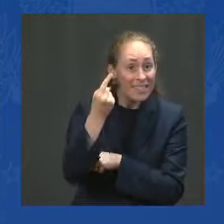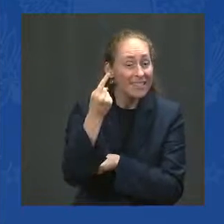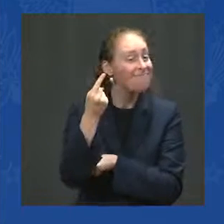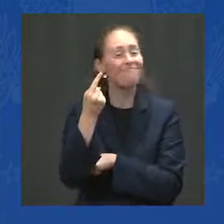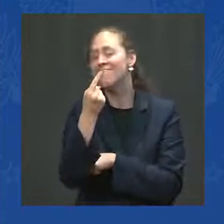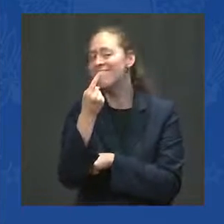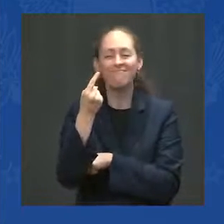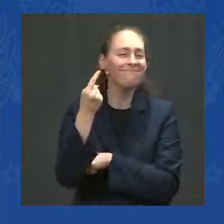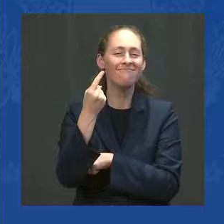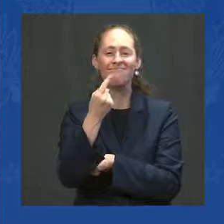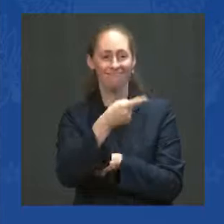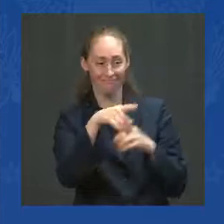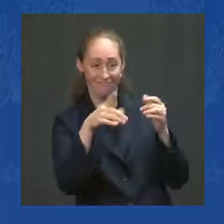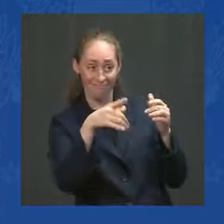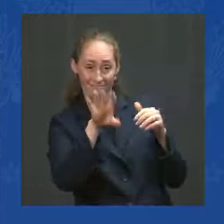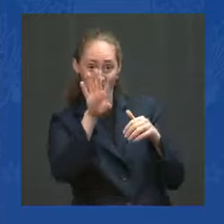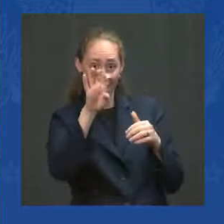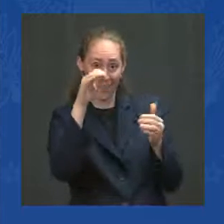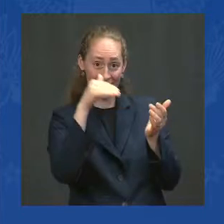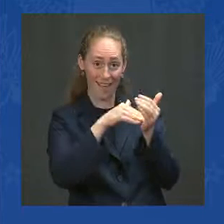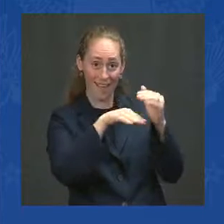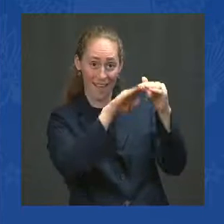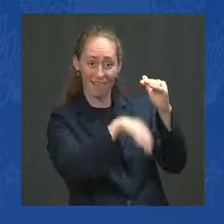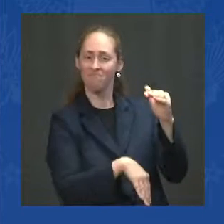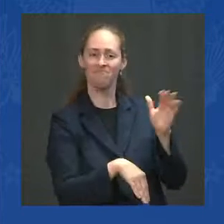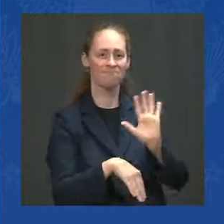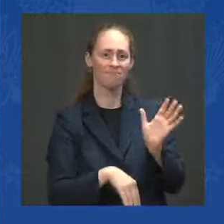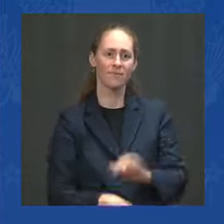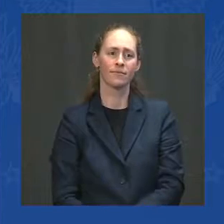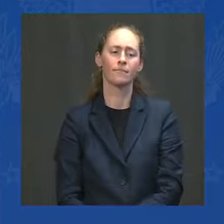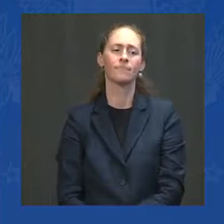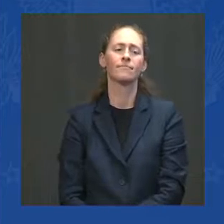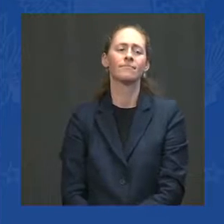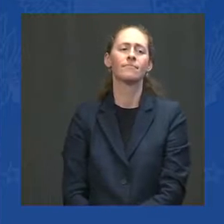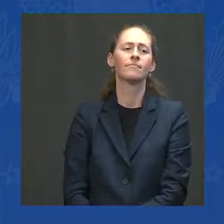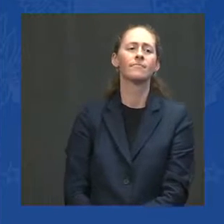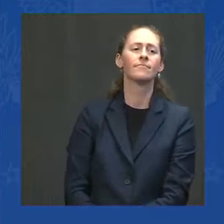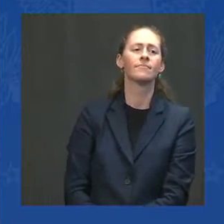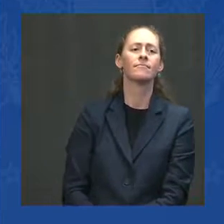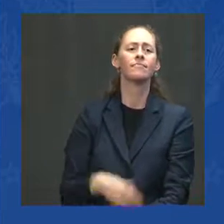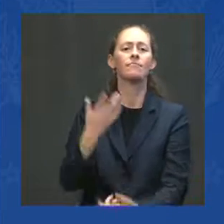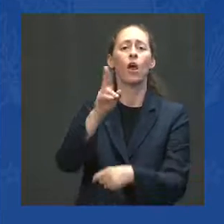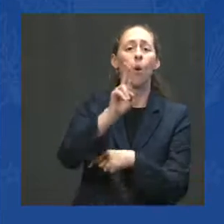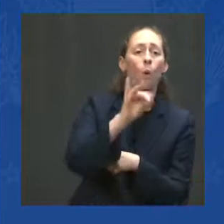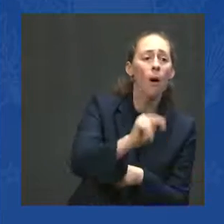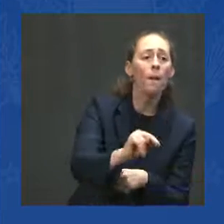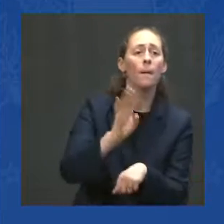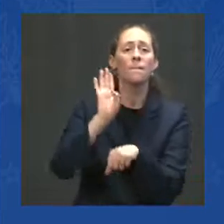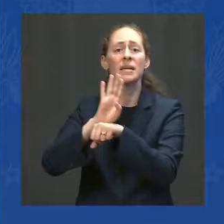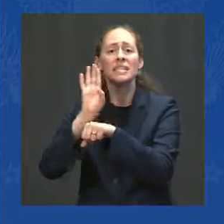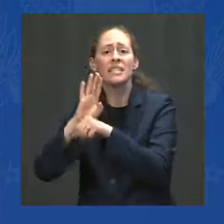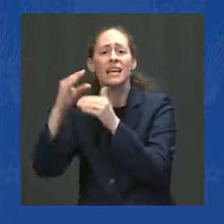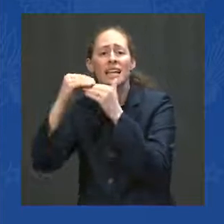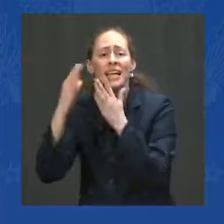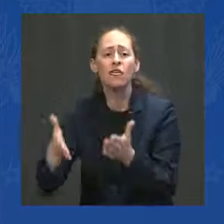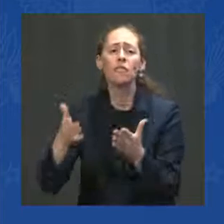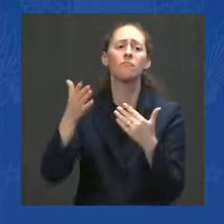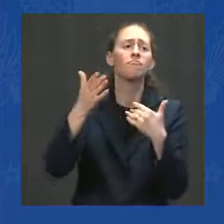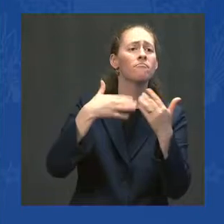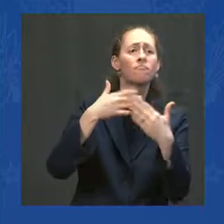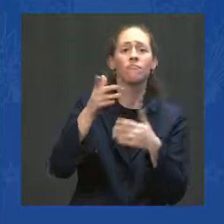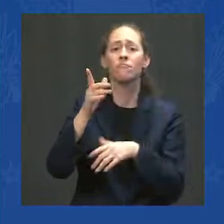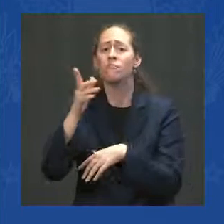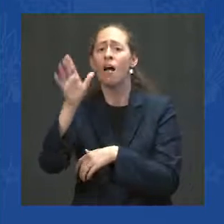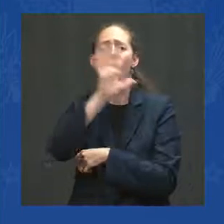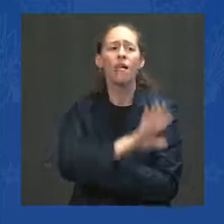year. Everyone from union to business leaders to economists, left, right, and center, believe the